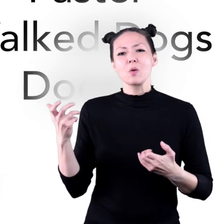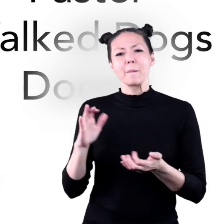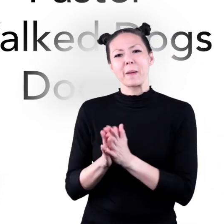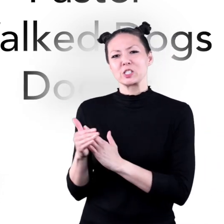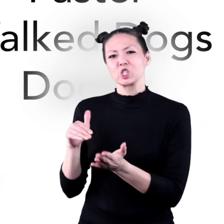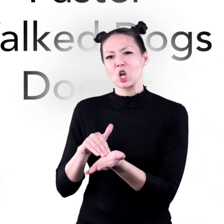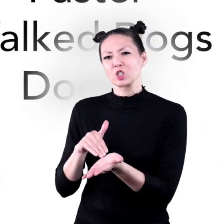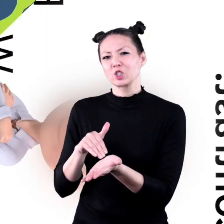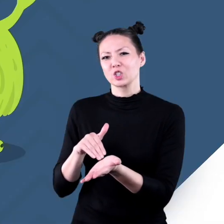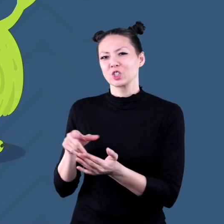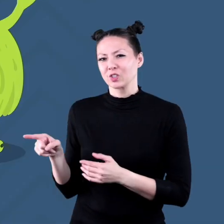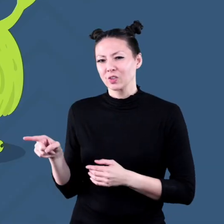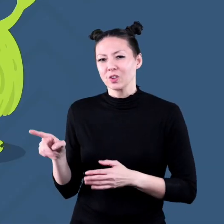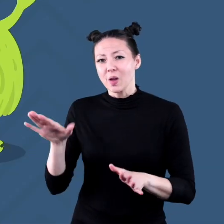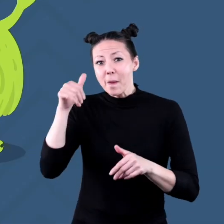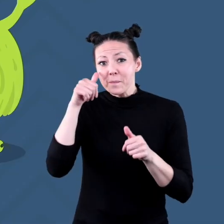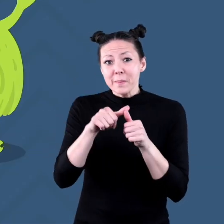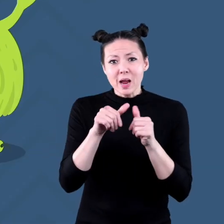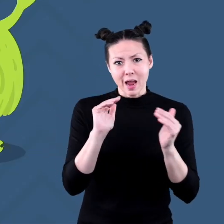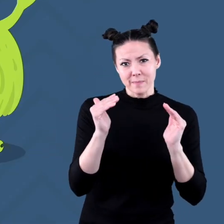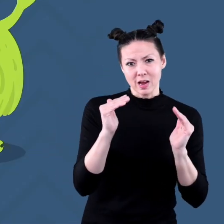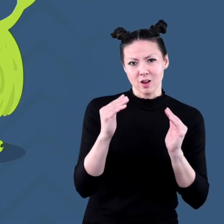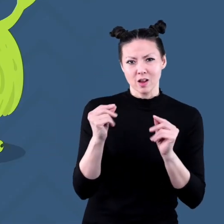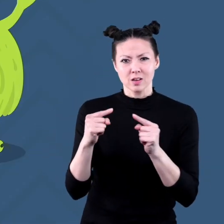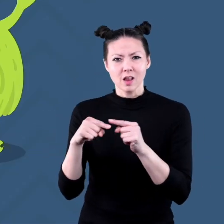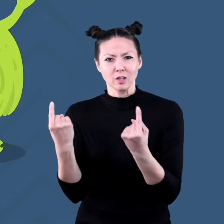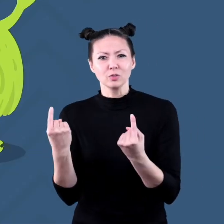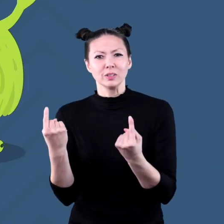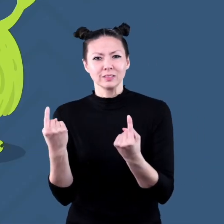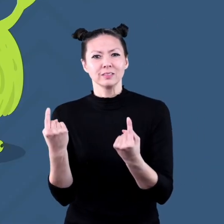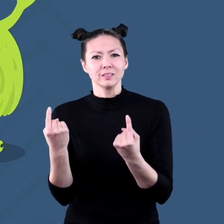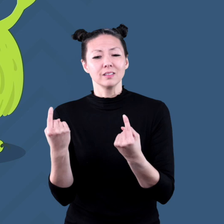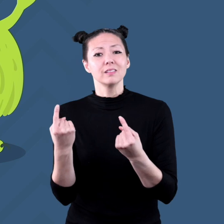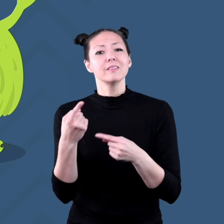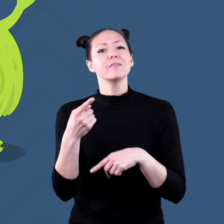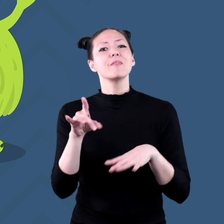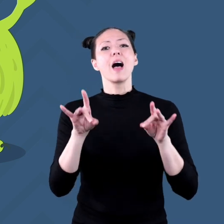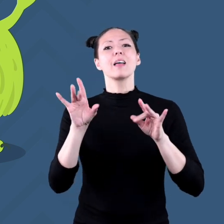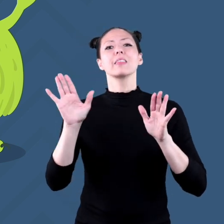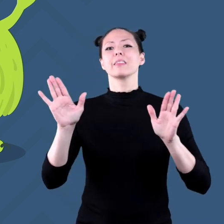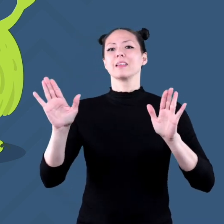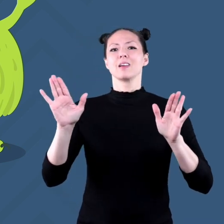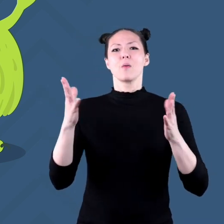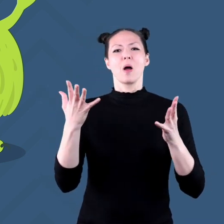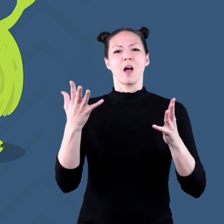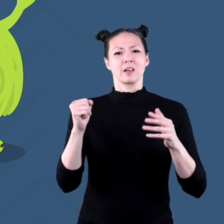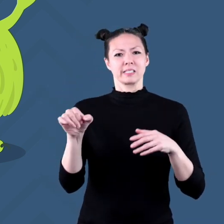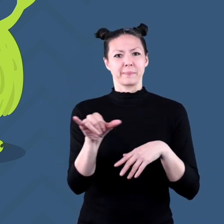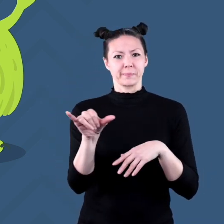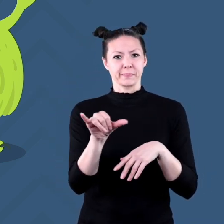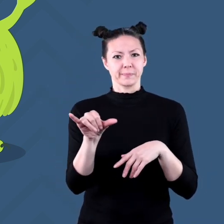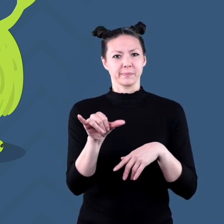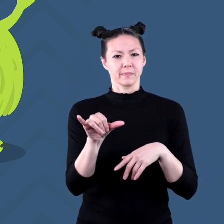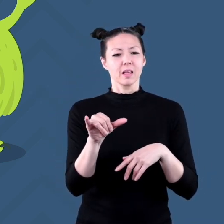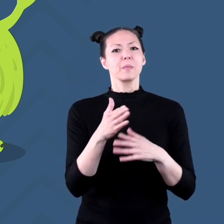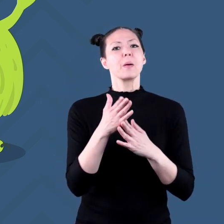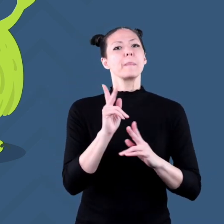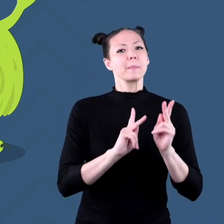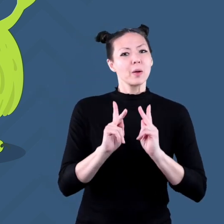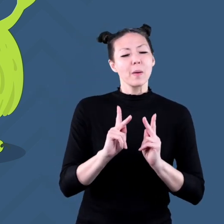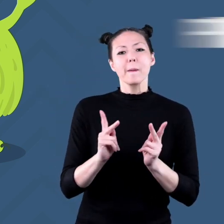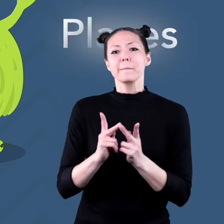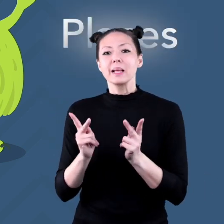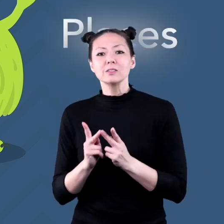be a doctor. Remember, comparing and contrasting is all about finding things that are the same between